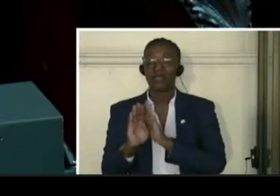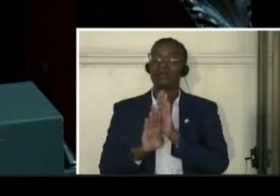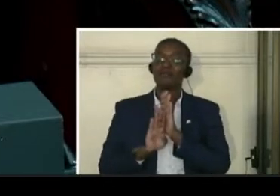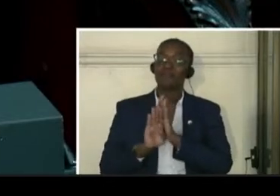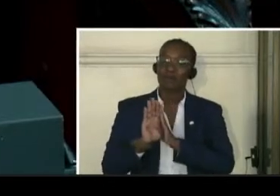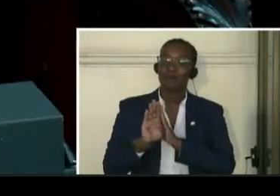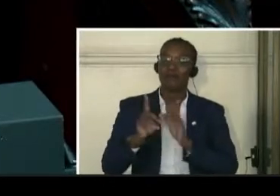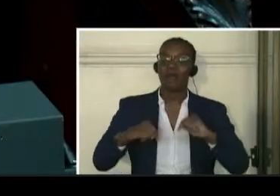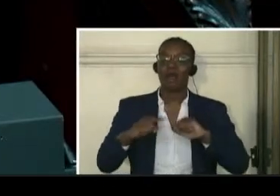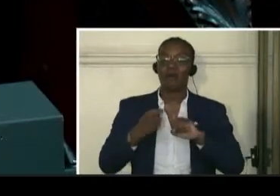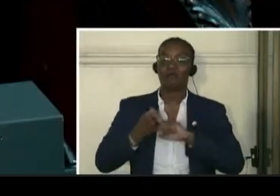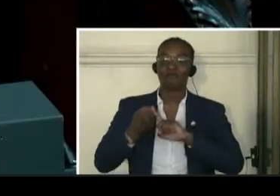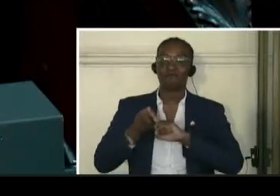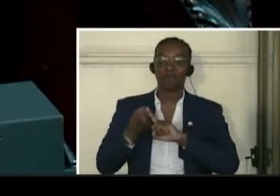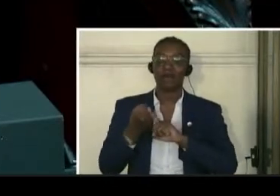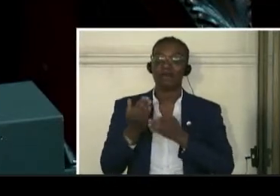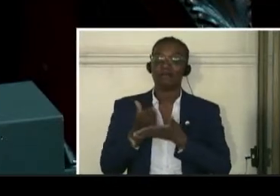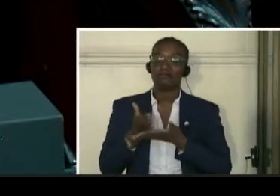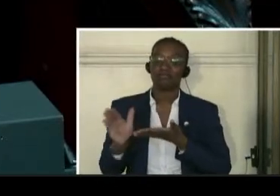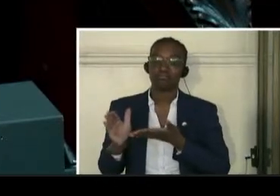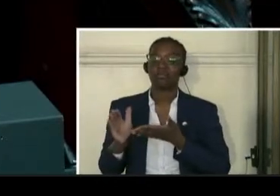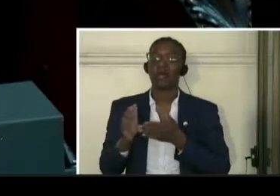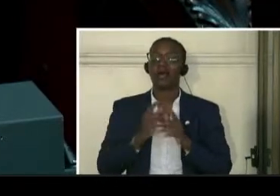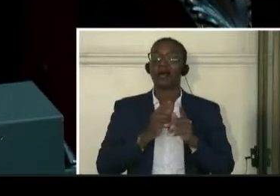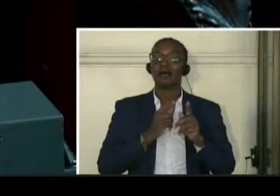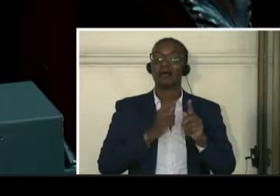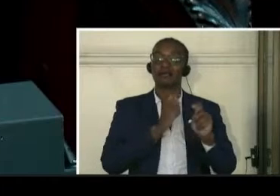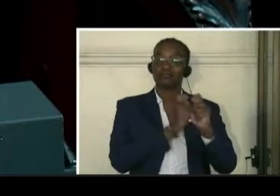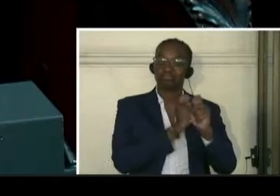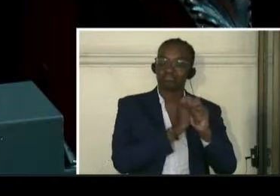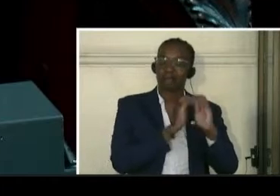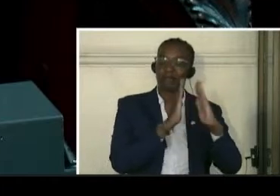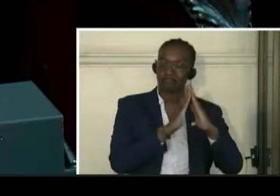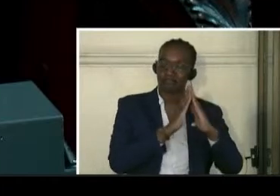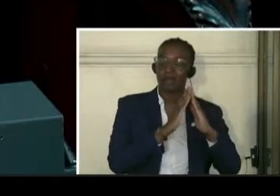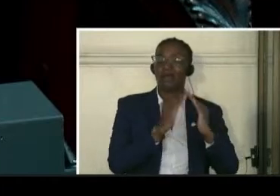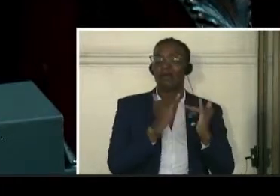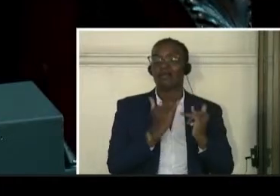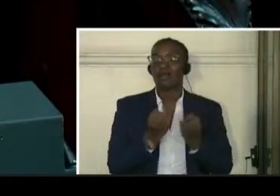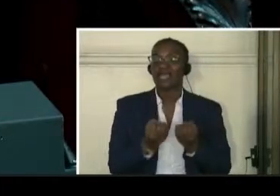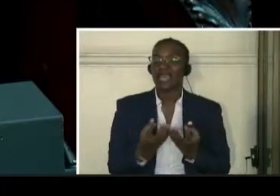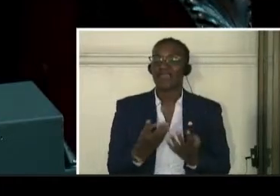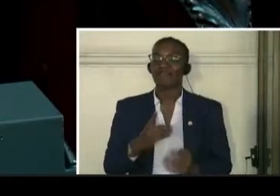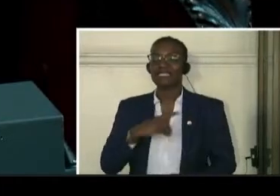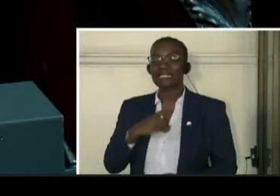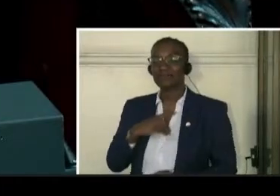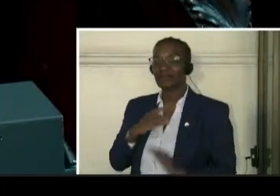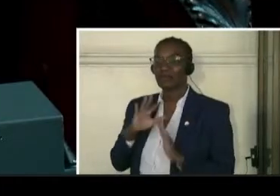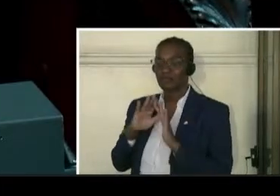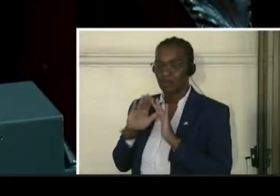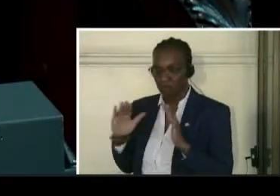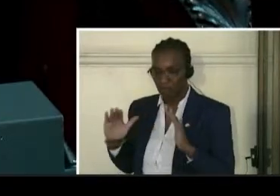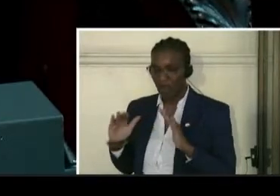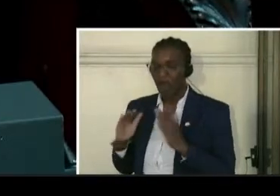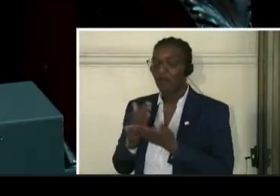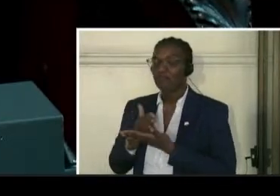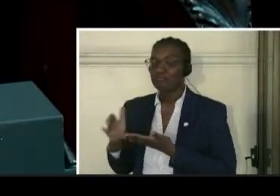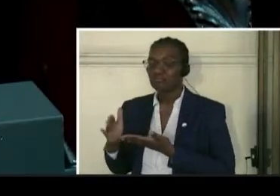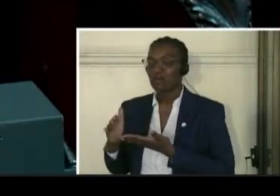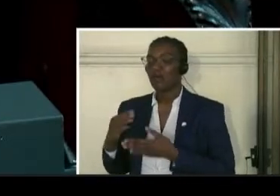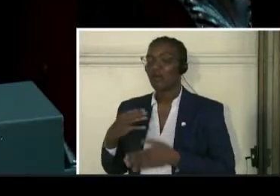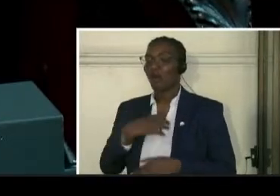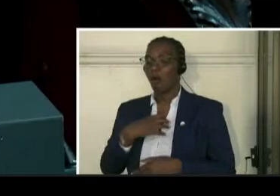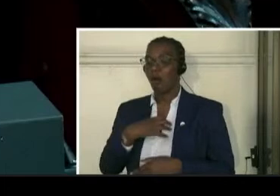fight to eliminate the squalor of informal settlements, and help give dignity to the people by eliminating the title